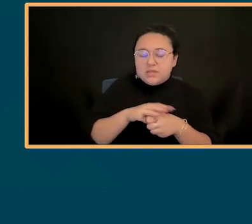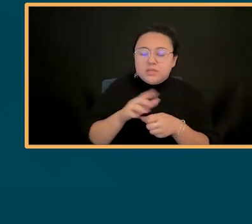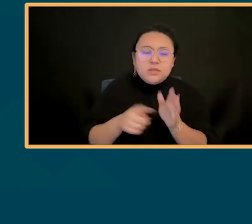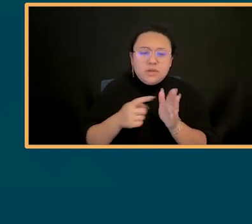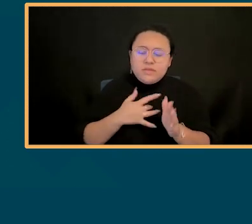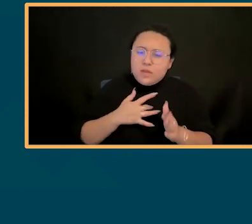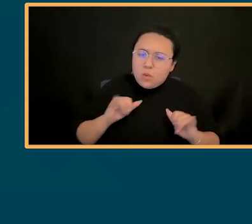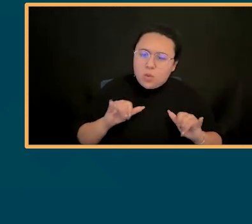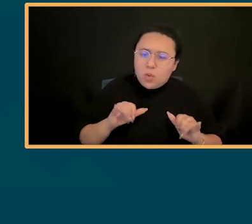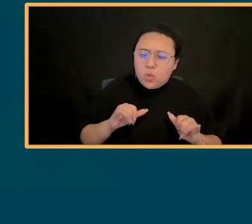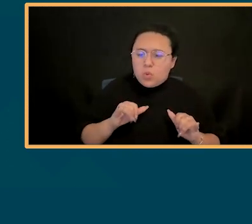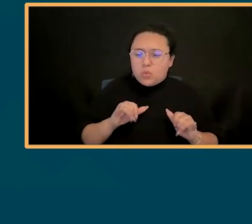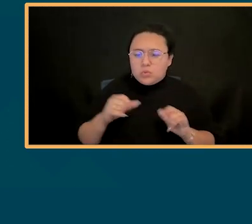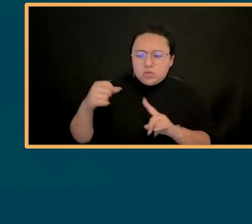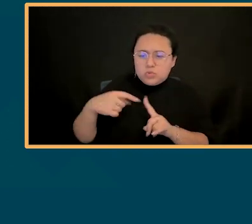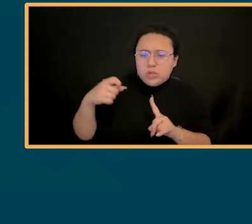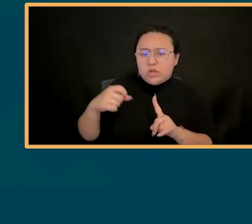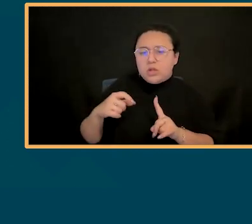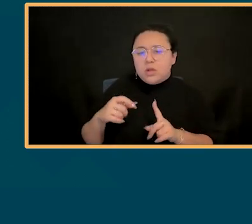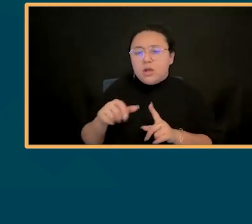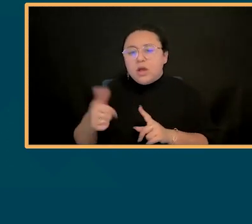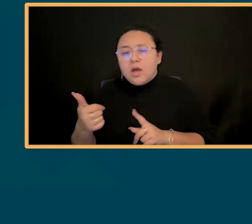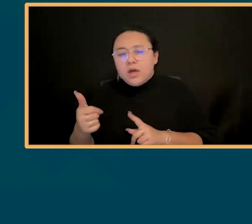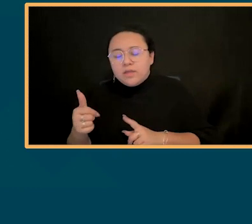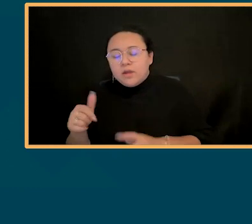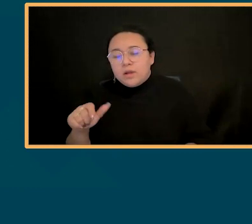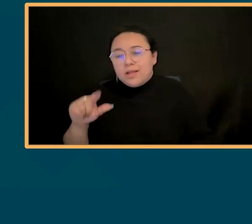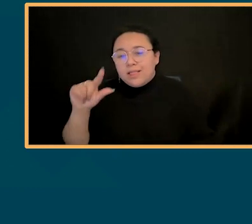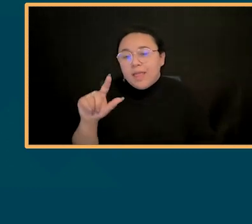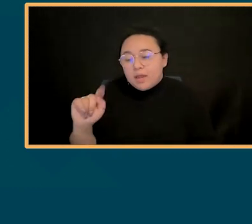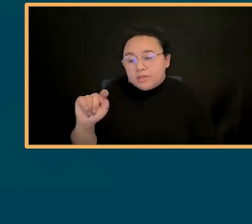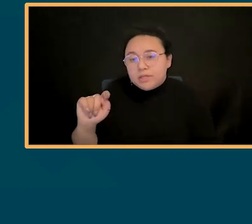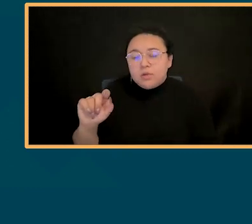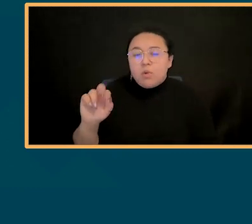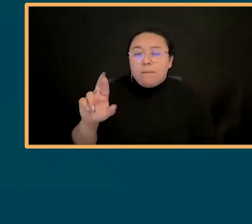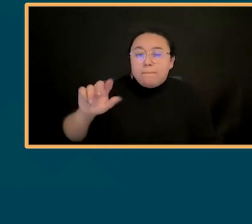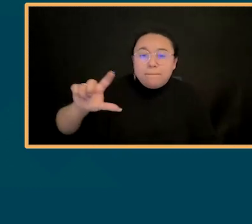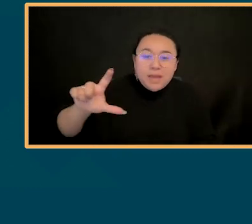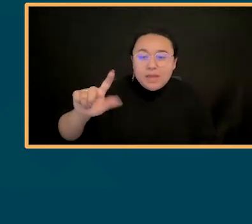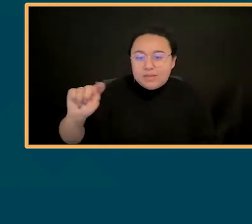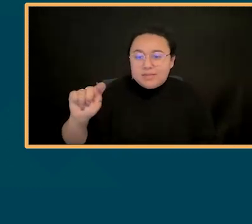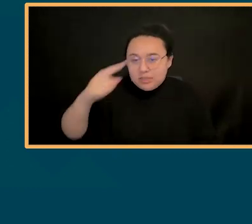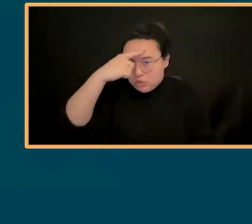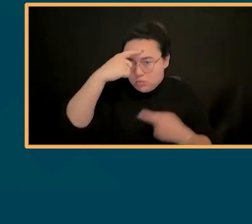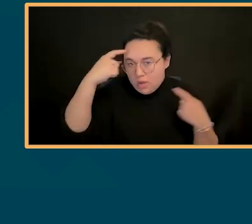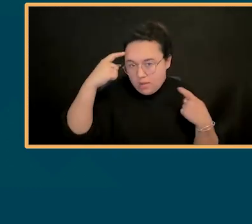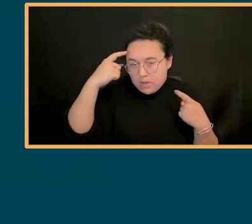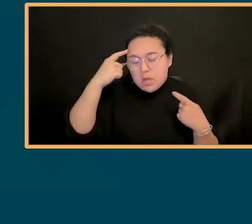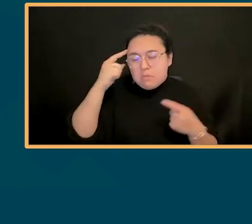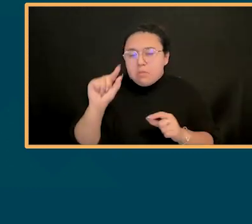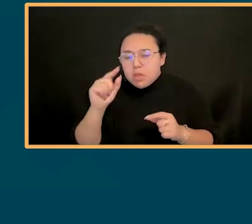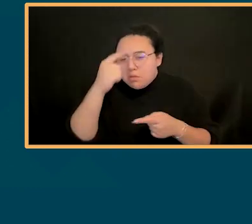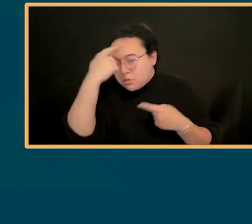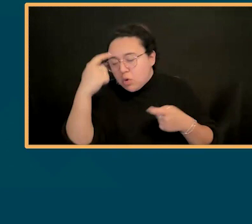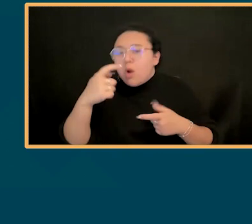big feelings. It can also bring up little t or big T trauma. And I want you to just take a moment to notice it,